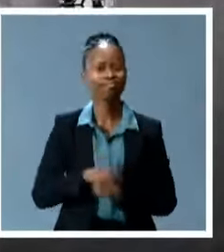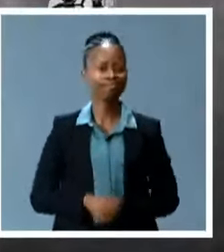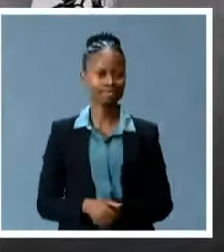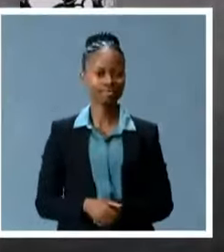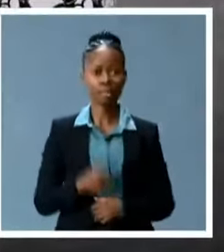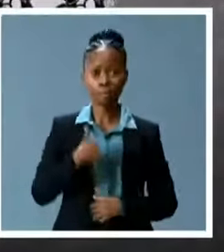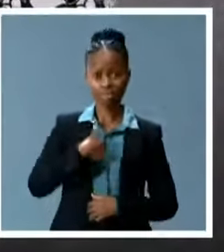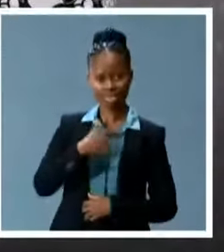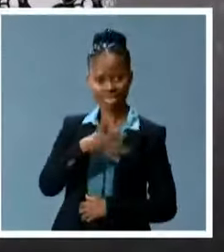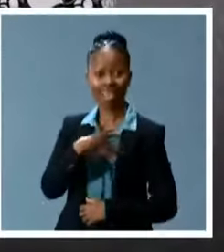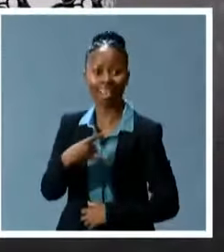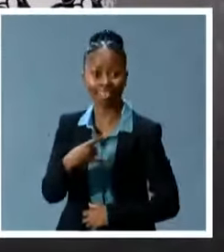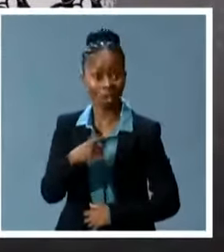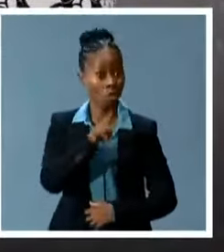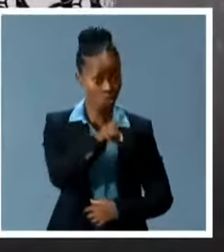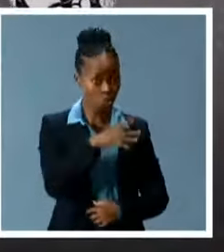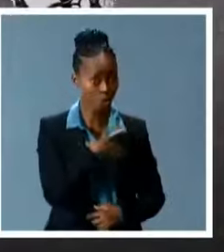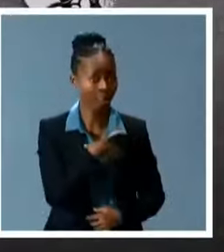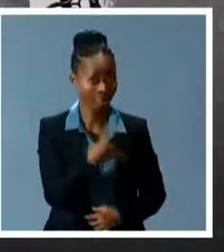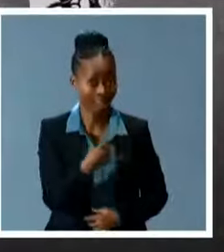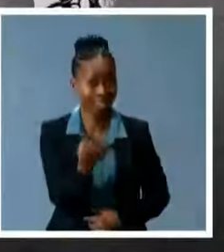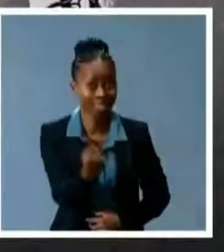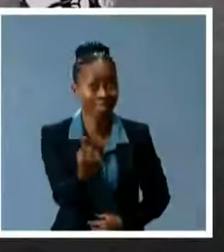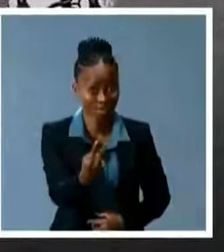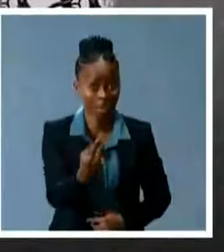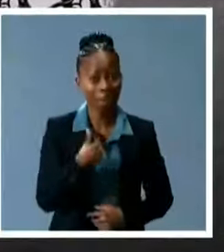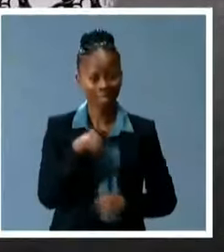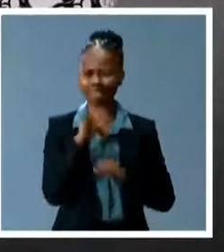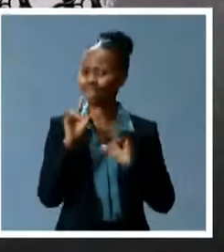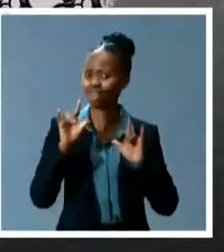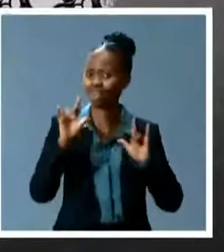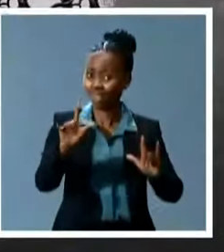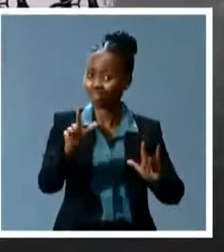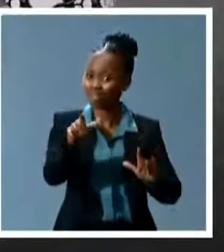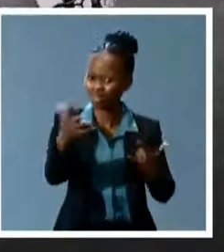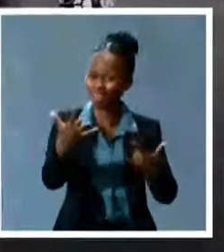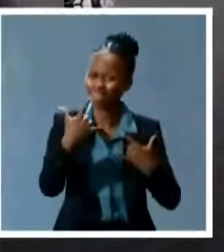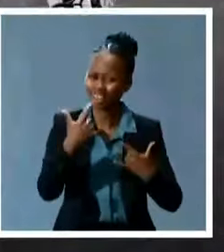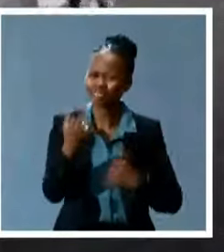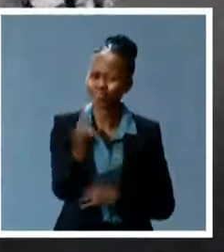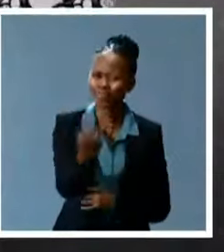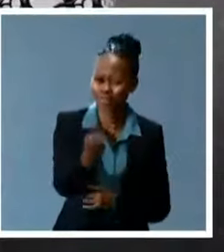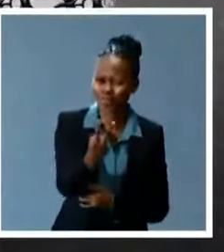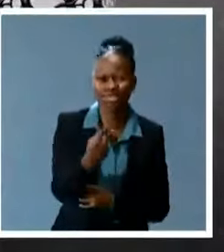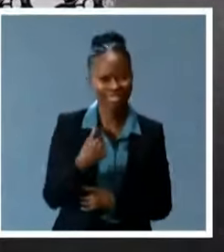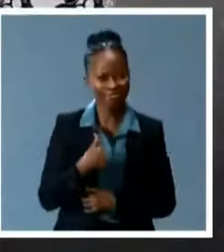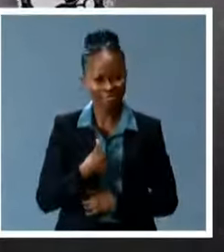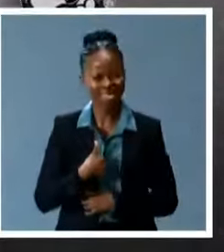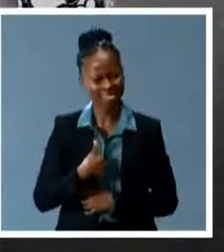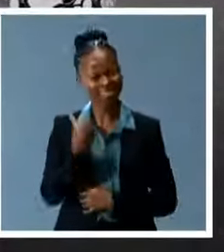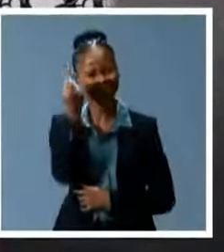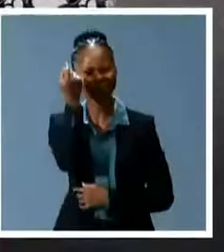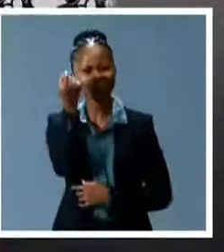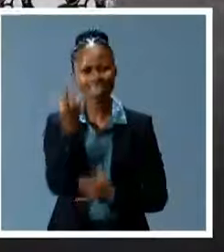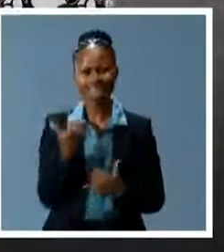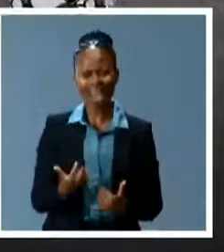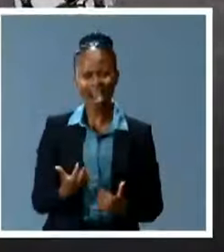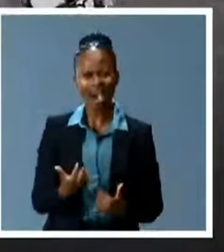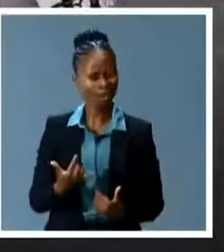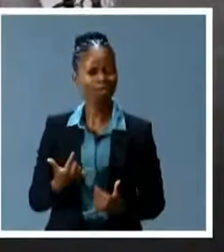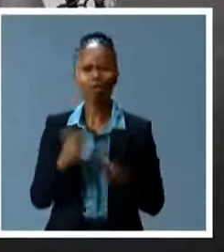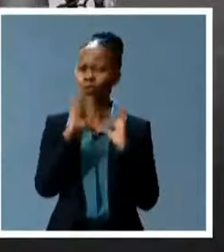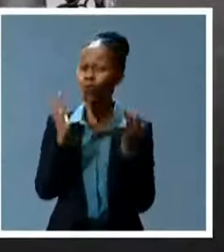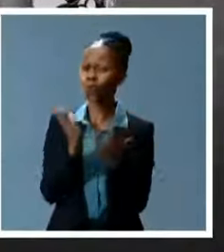Me, I like you and I know you like me too. Me, I love you and I know you love me too. We gonna spread the word. Tell them, tell them, tell them. And